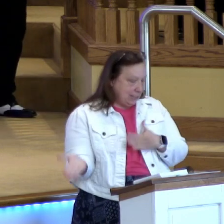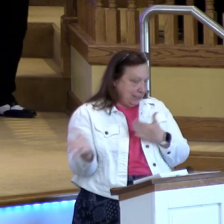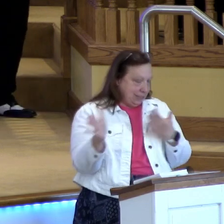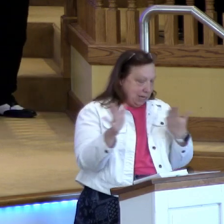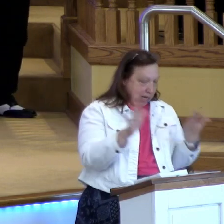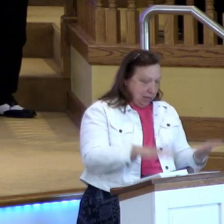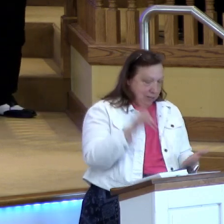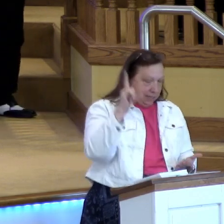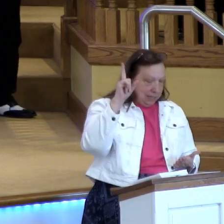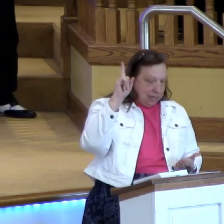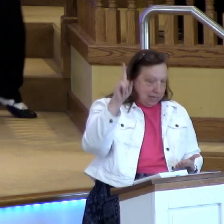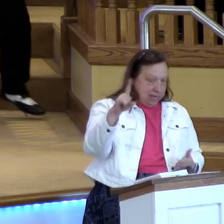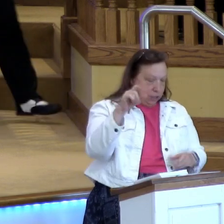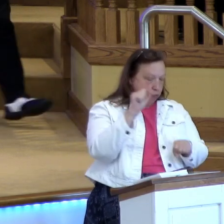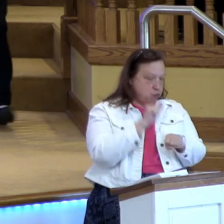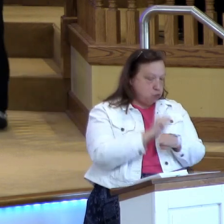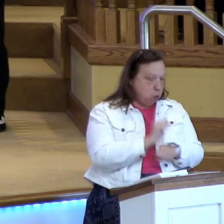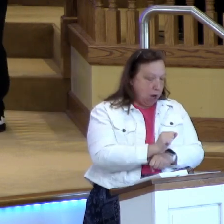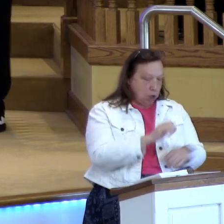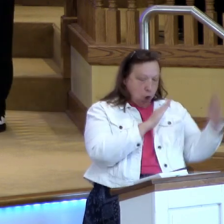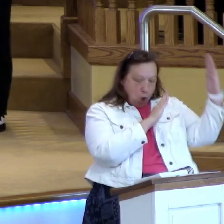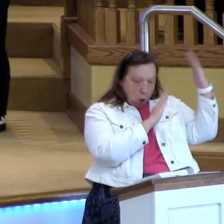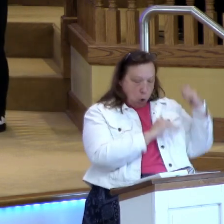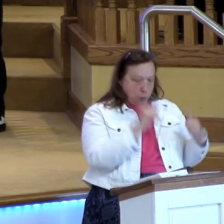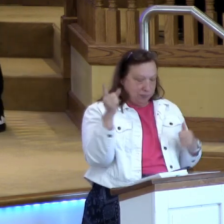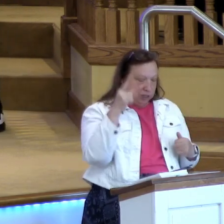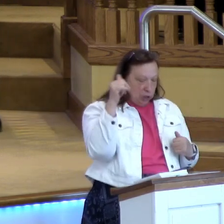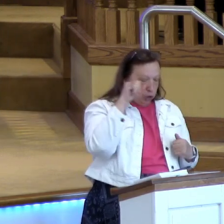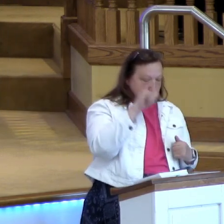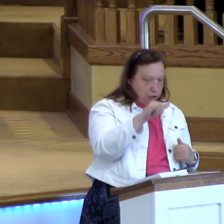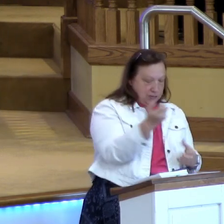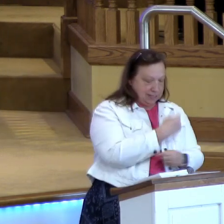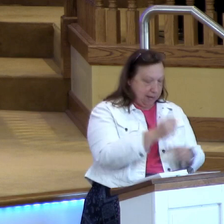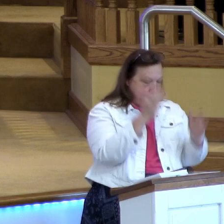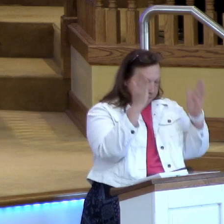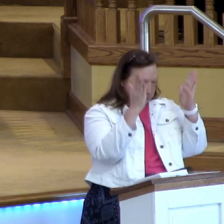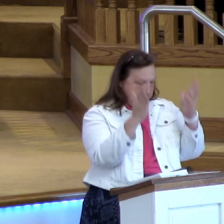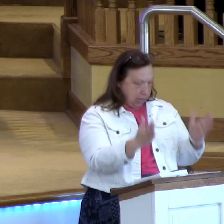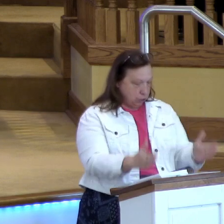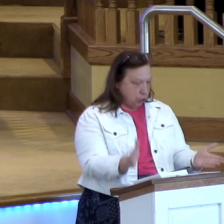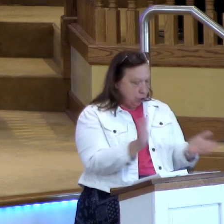He our rock, our hope of eternal salvation.